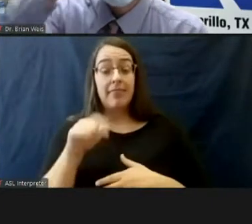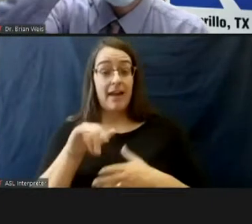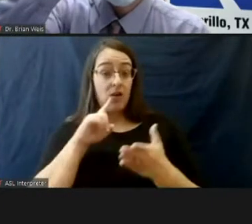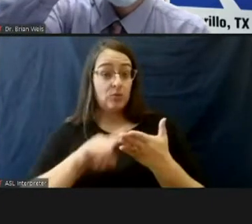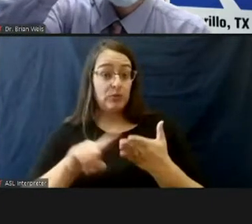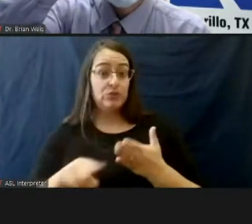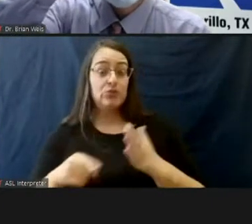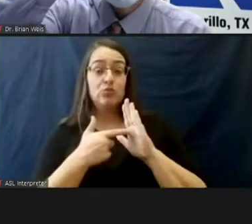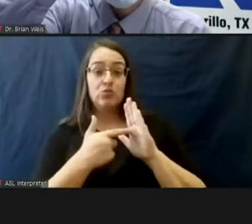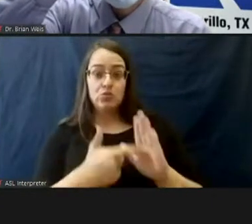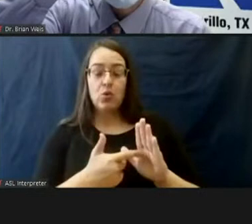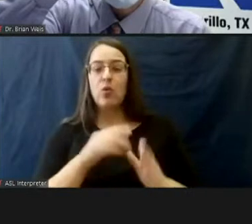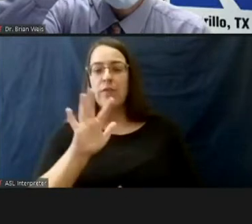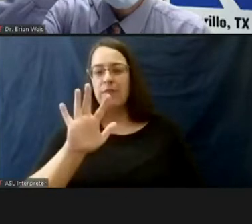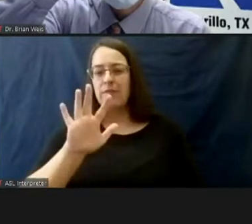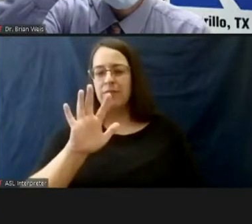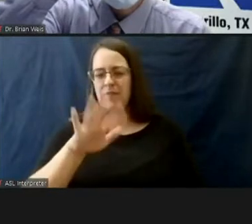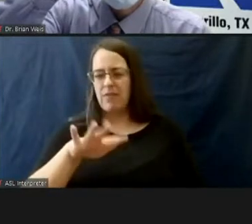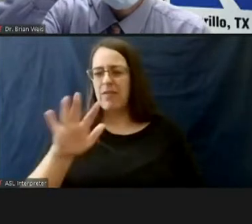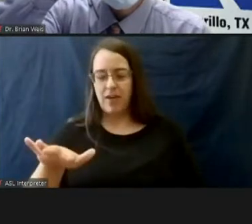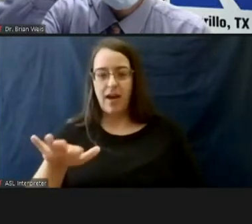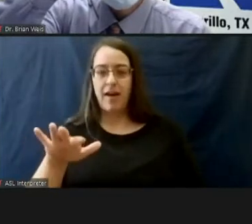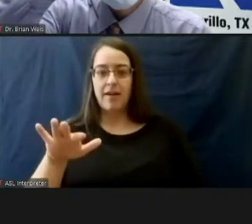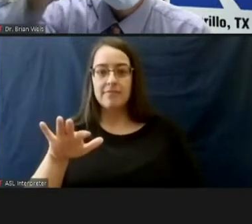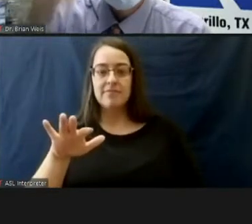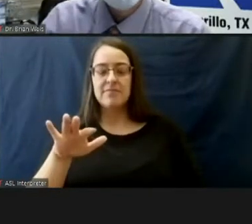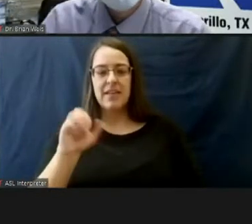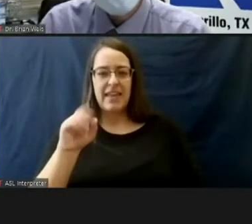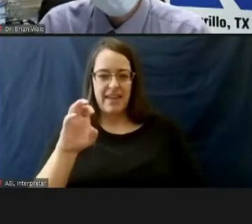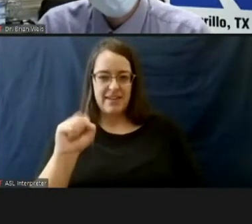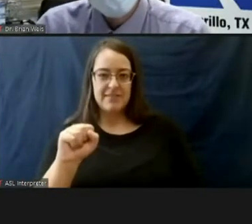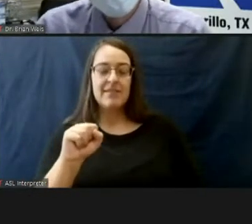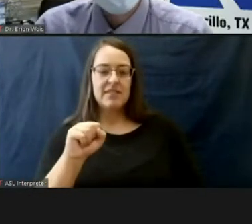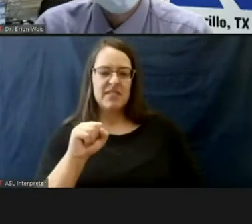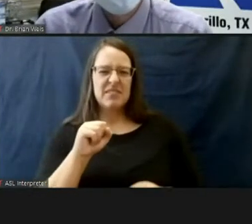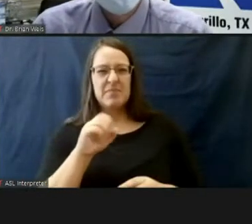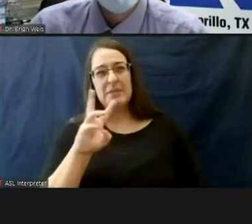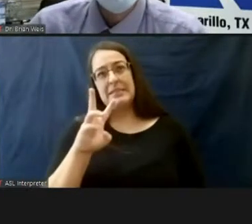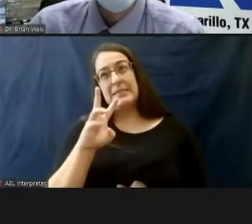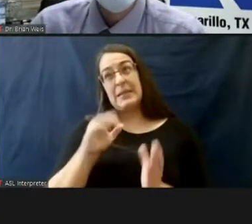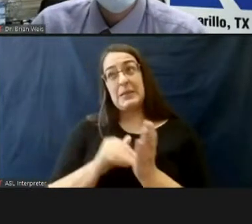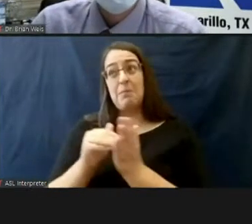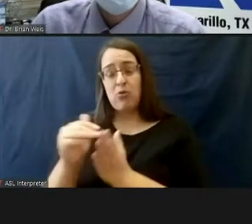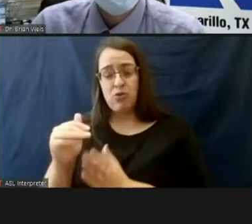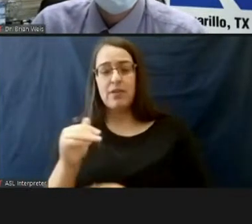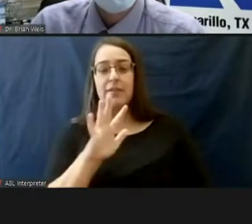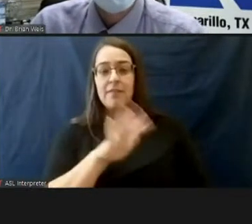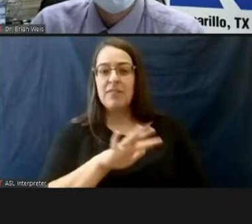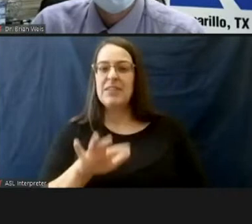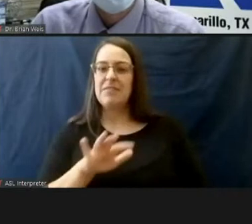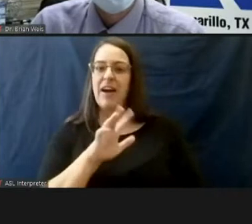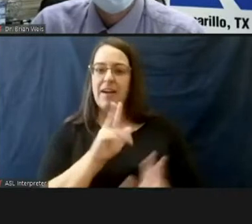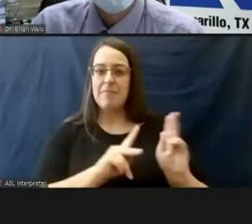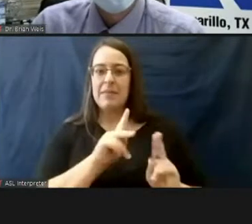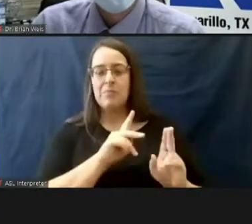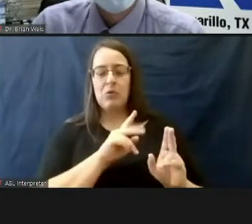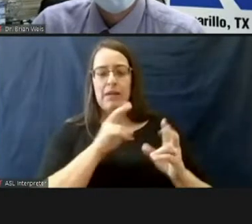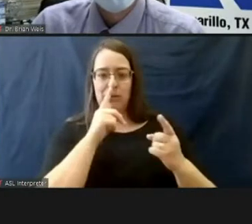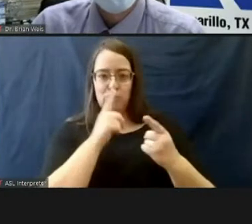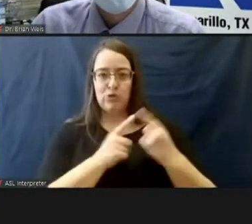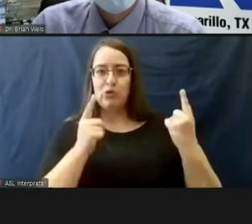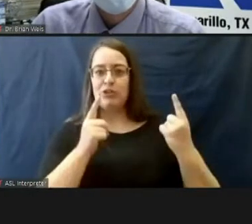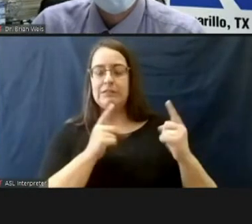there were 55 cases that were confirmed out of the 6 million that had anaphylaxis. I'll say that